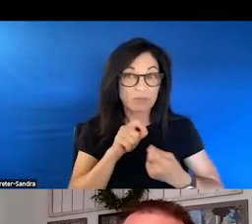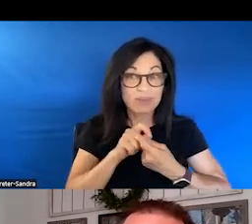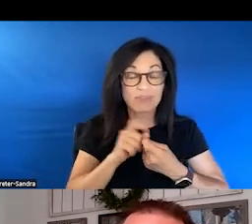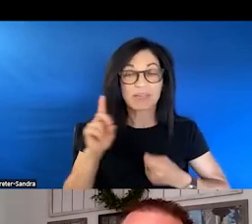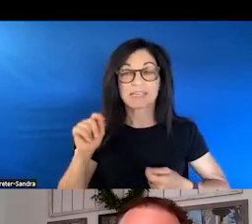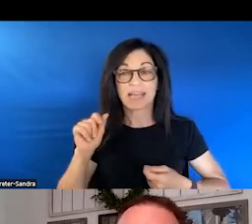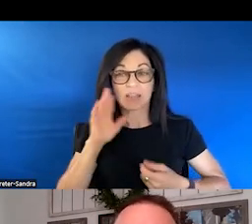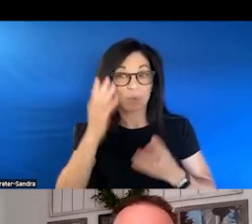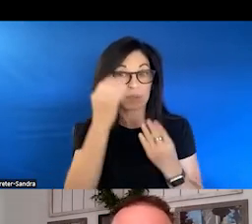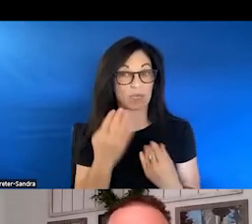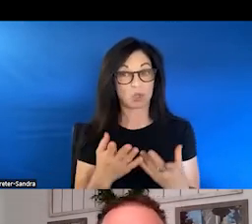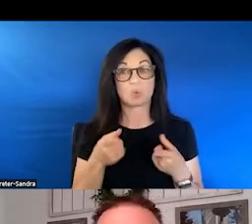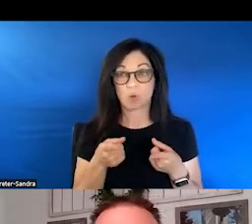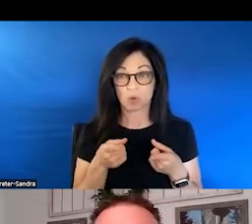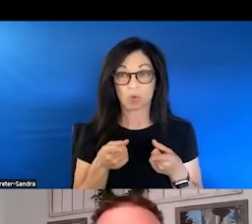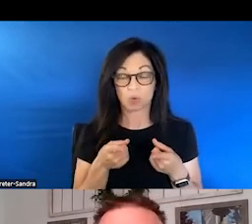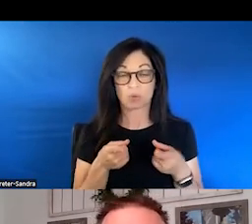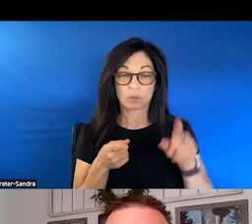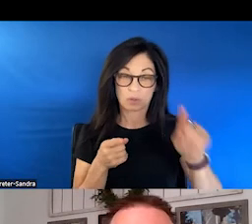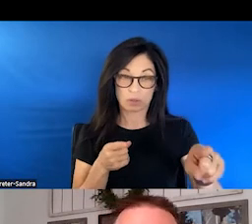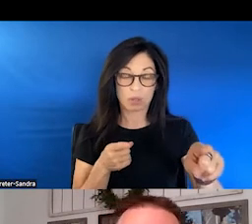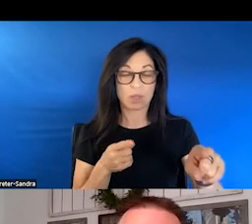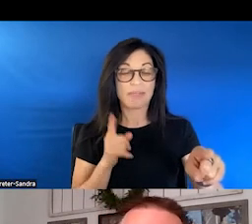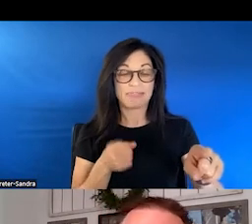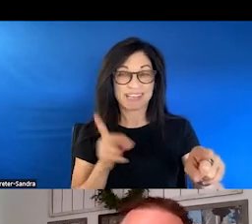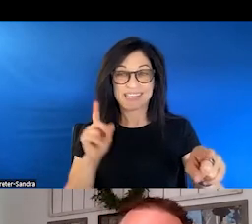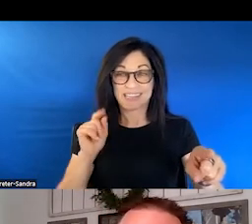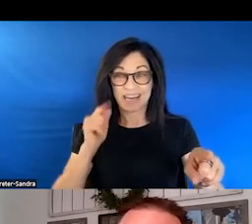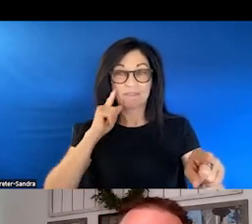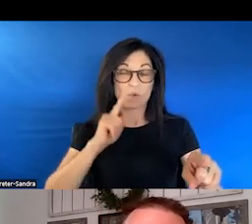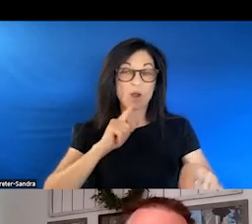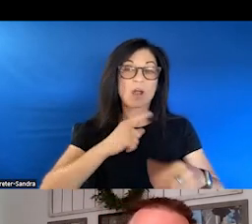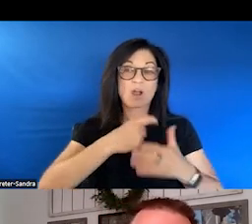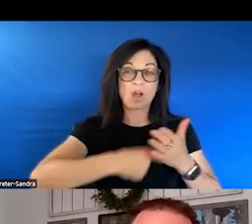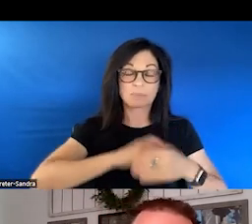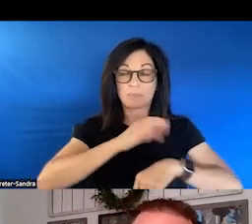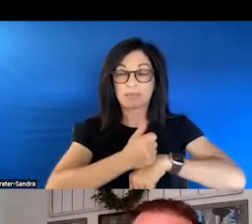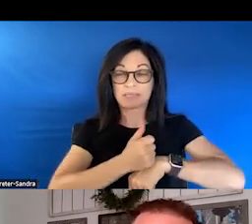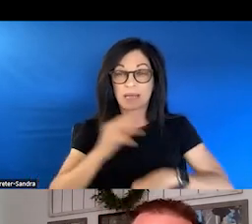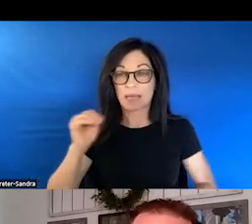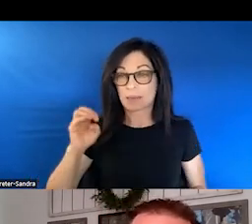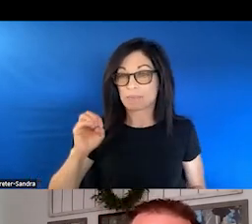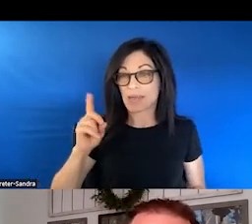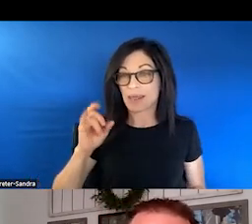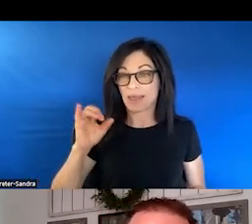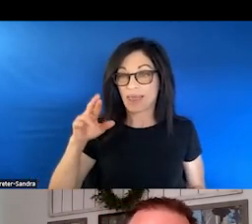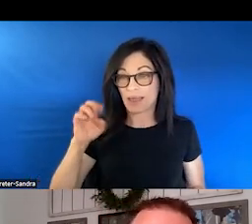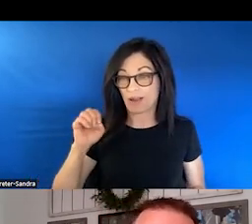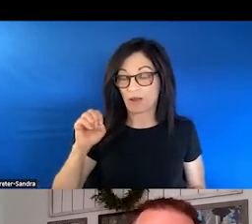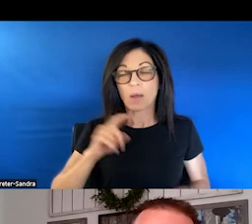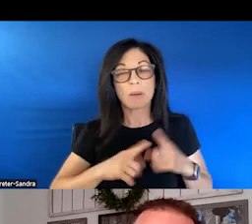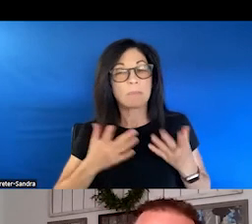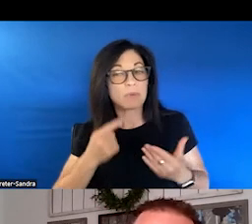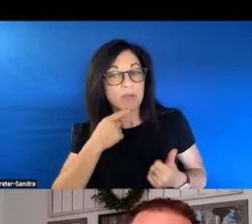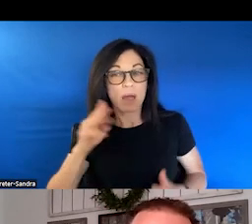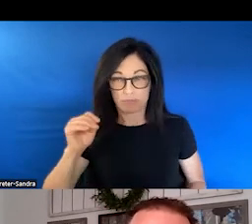that tells you, again, this data for cost is based on Medicare and commercial payment. But you may say Medicaid is driving it for our state, and